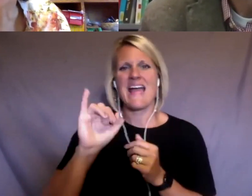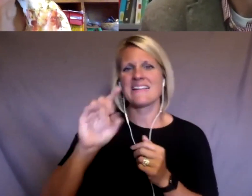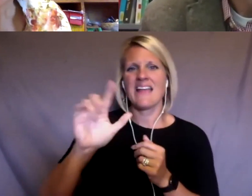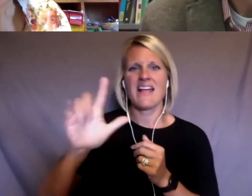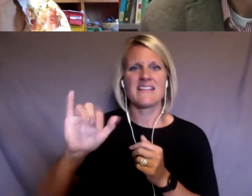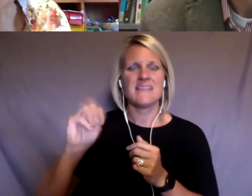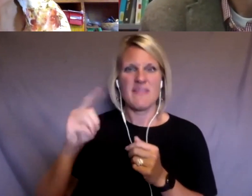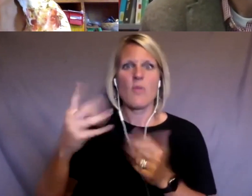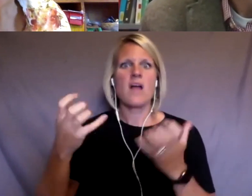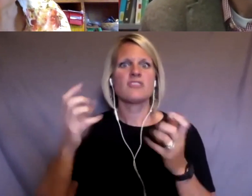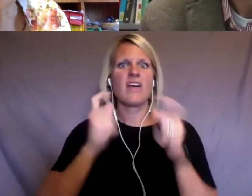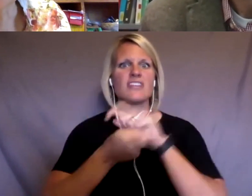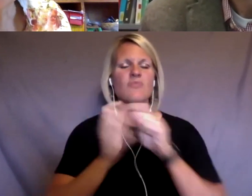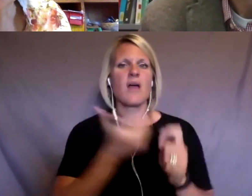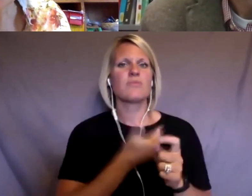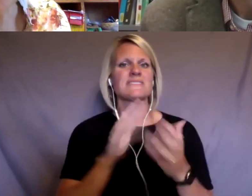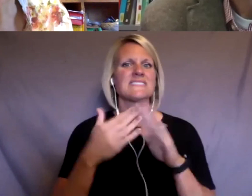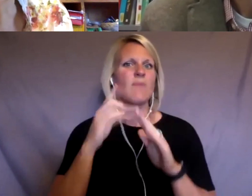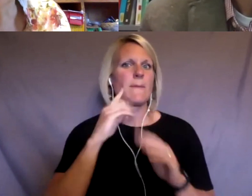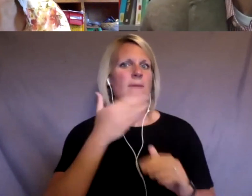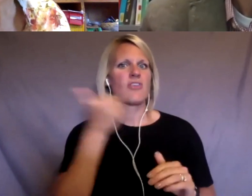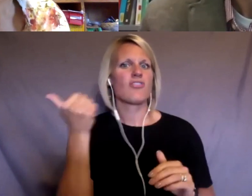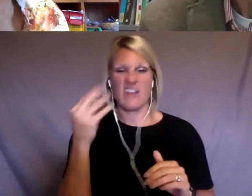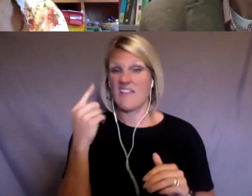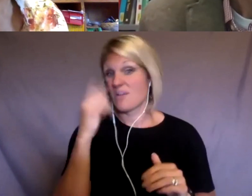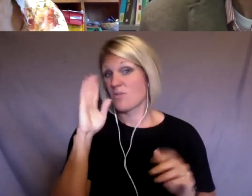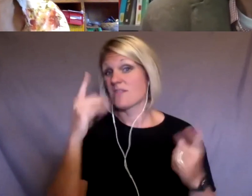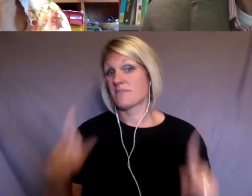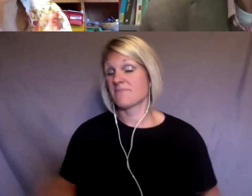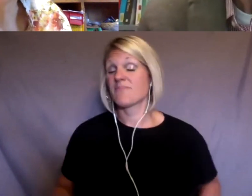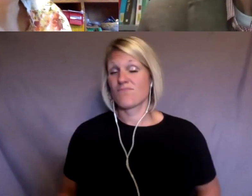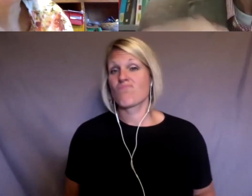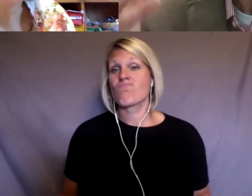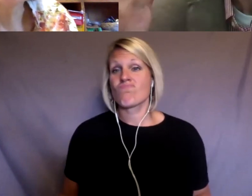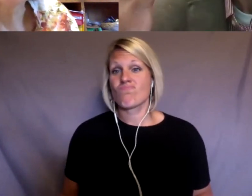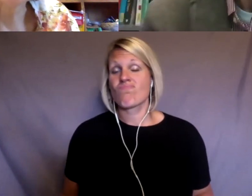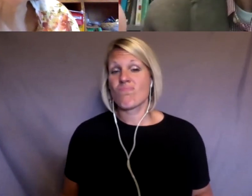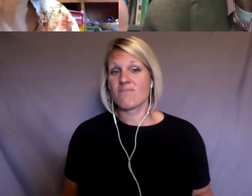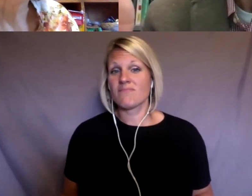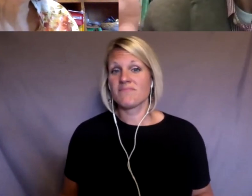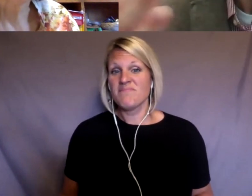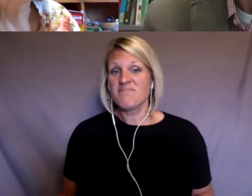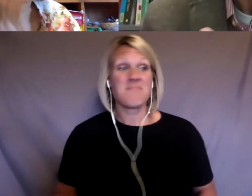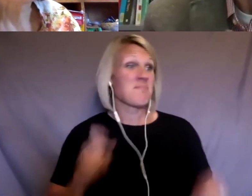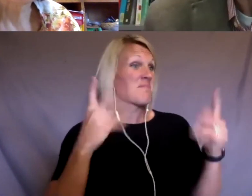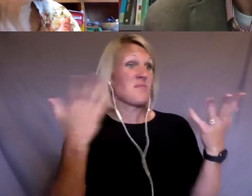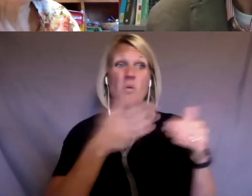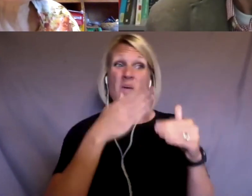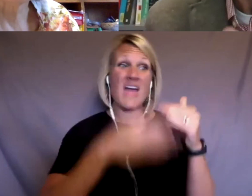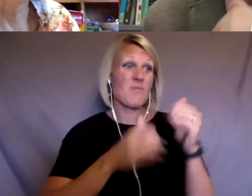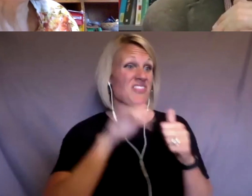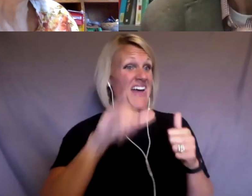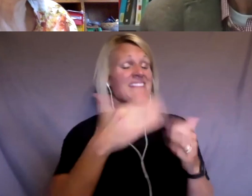change our cities for the better. And I think it will happen. Well, we'll end there. Thank you so